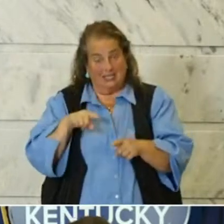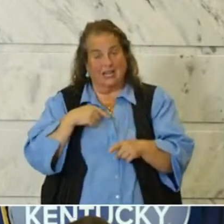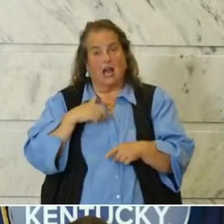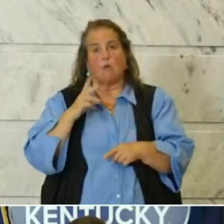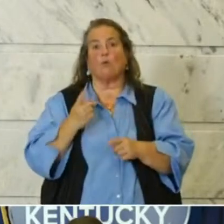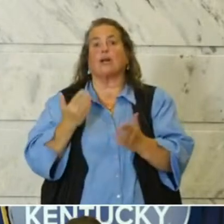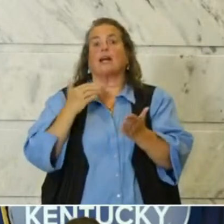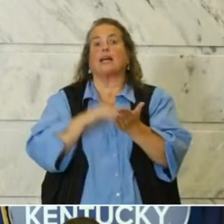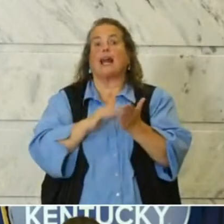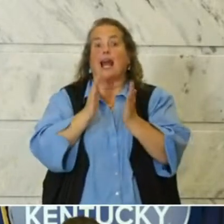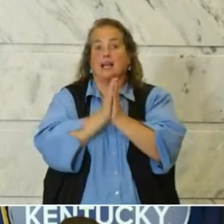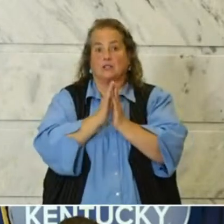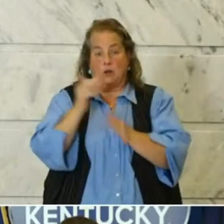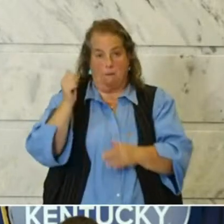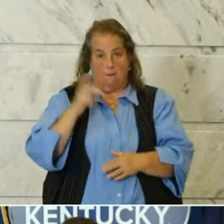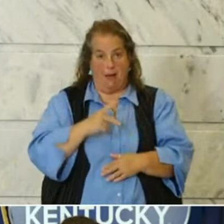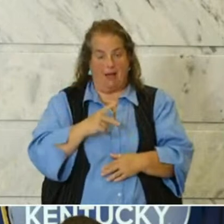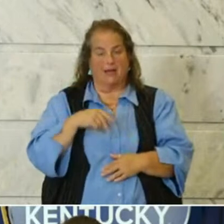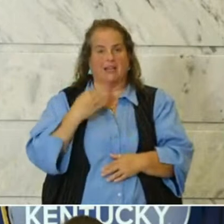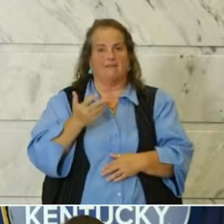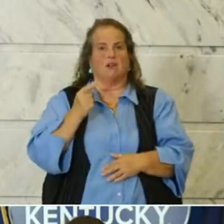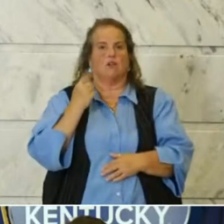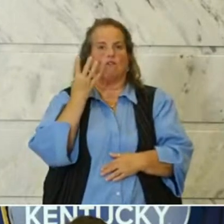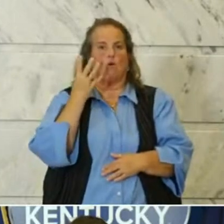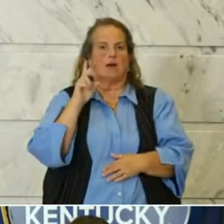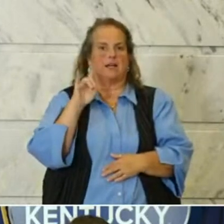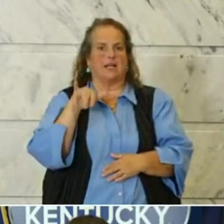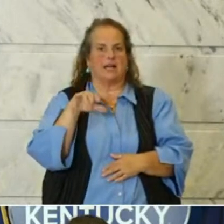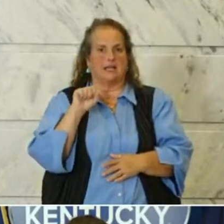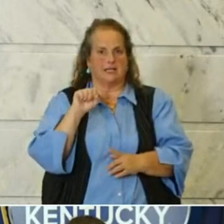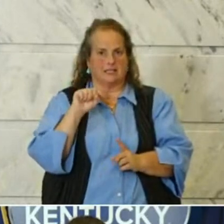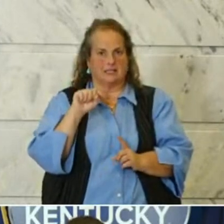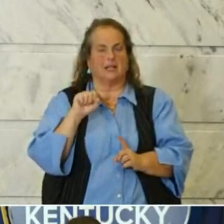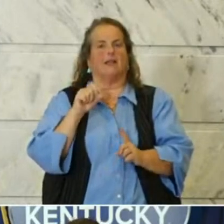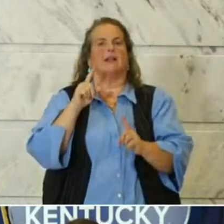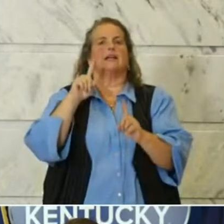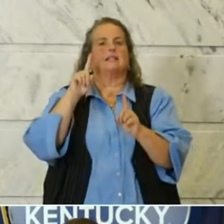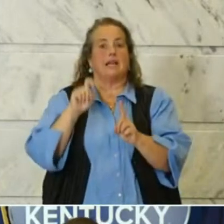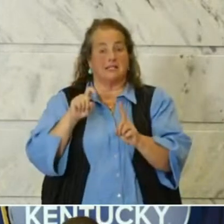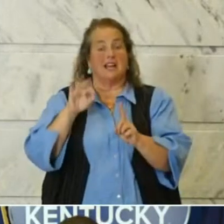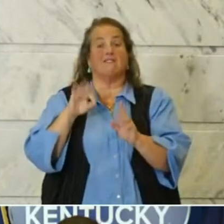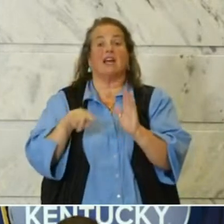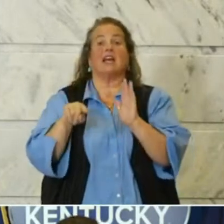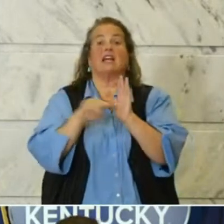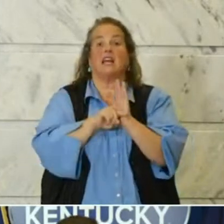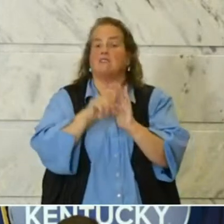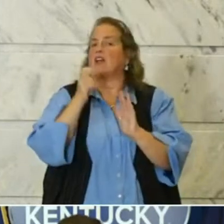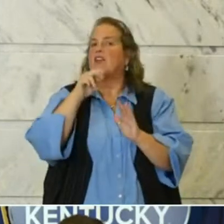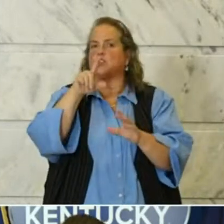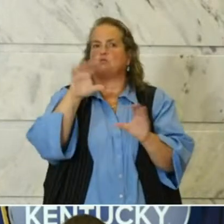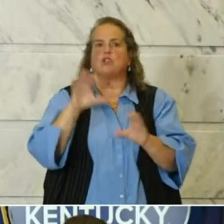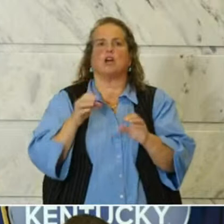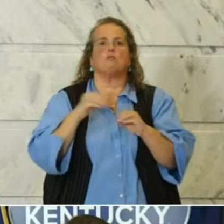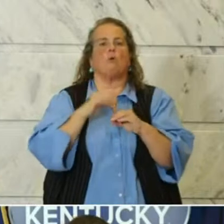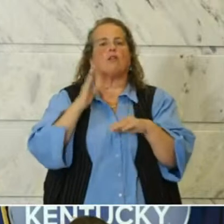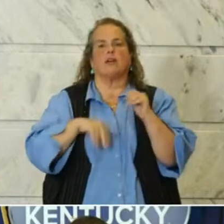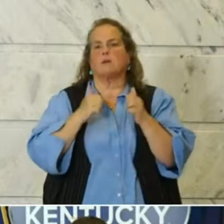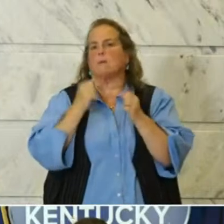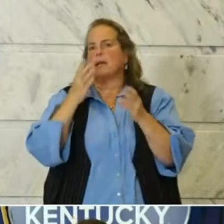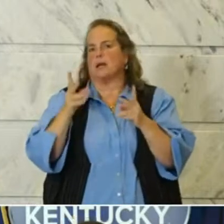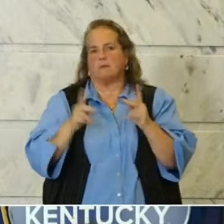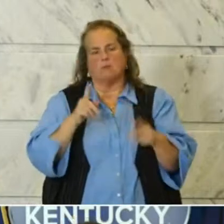ask when you get back, give it about 4 days, if you will. Get that test, and if it's negative, listen, you've done a lot more than many people